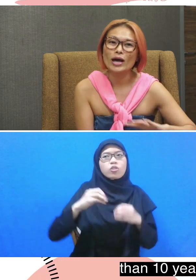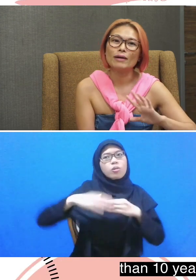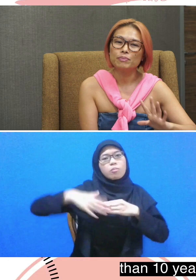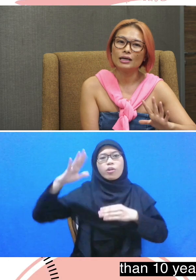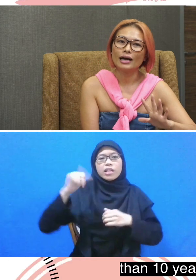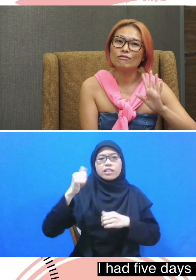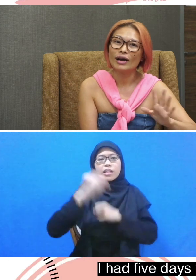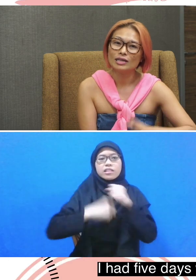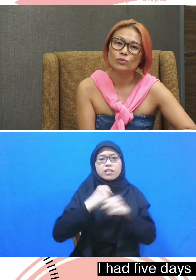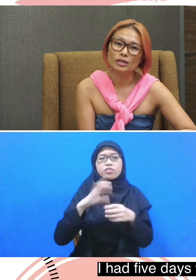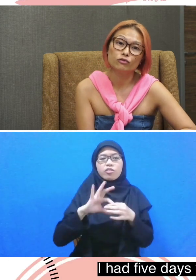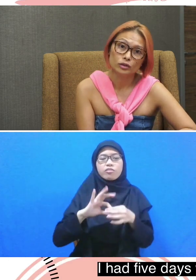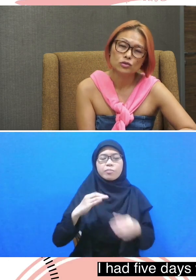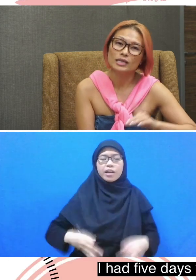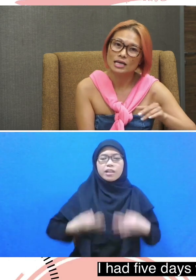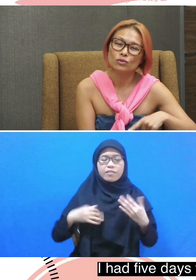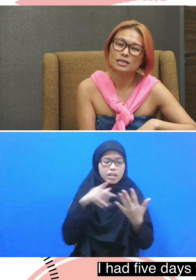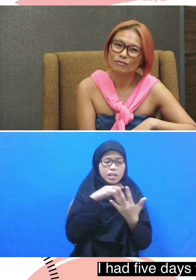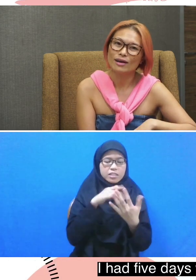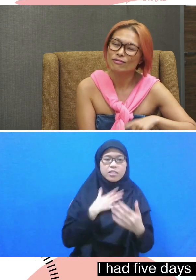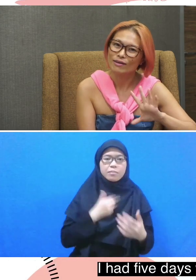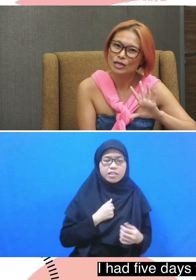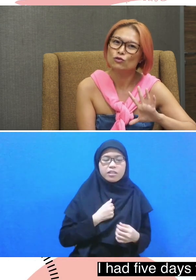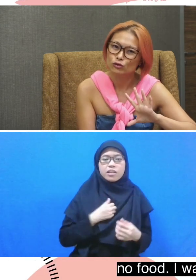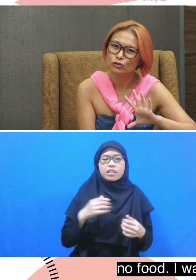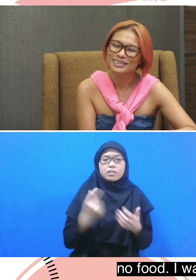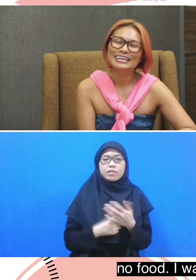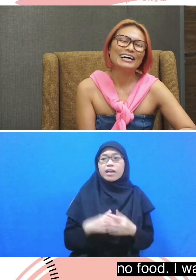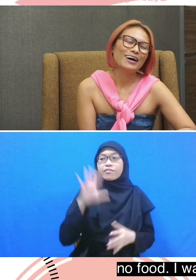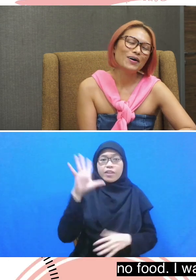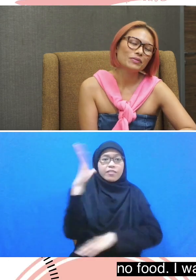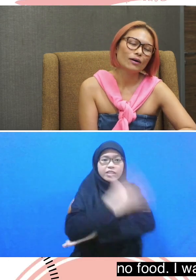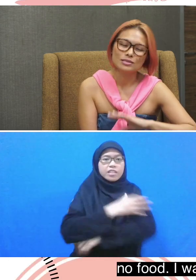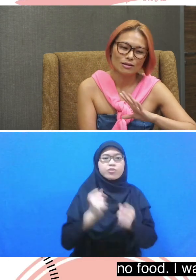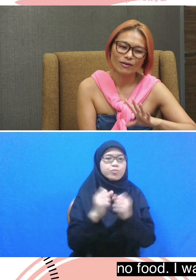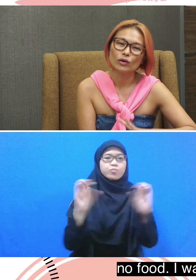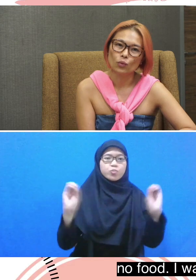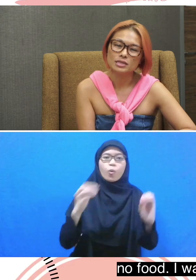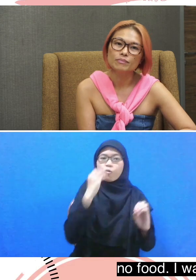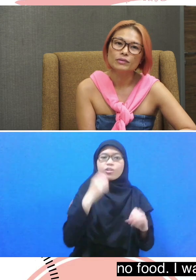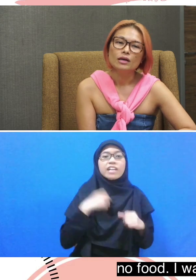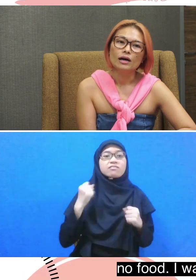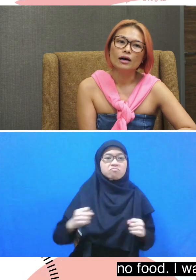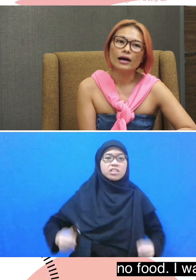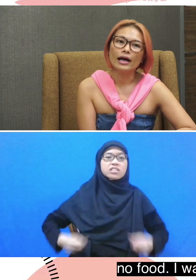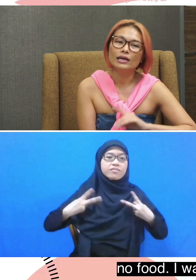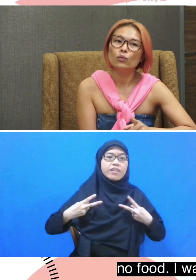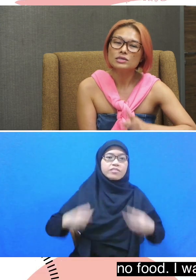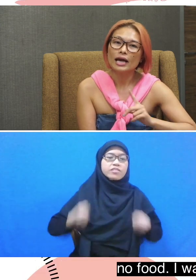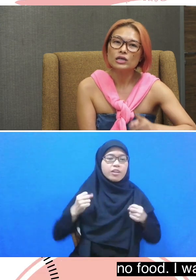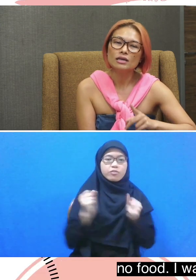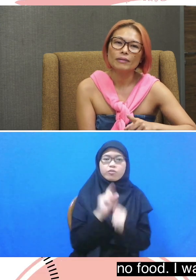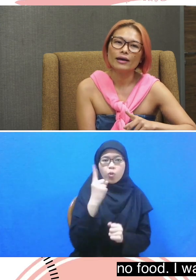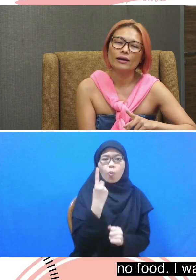So at my peak, I had 5 days without food. So yes, you can survive 5 days no food. I was surviving on water. And it